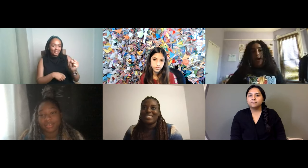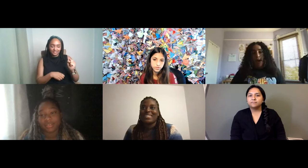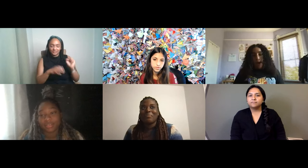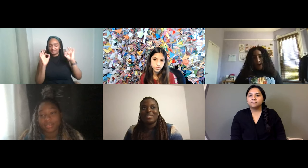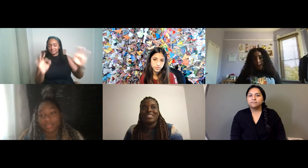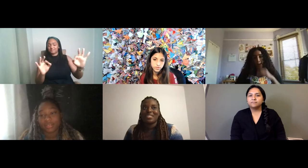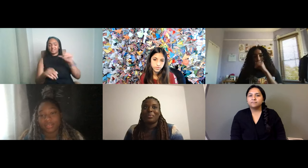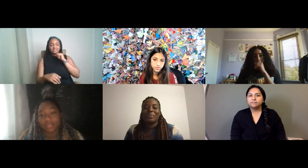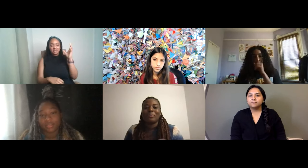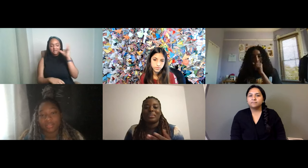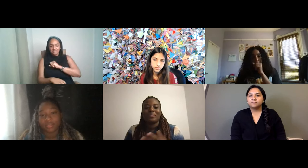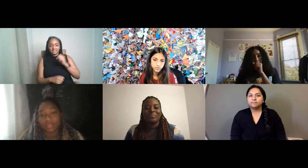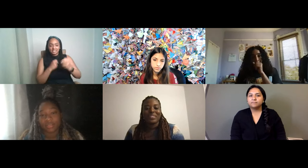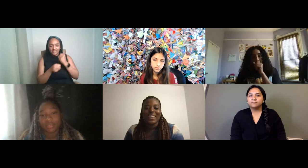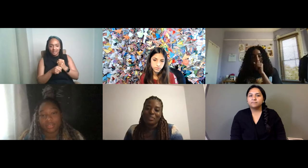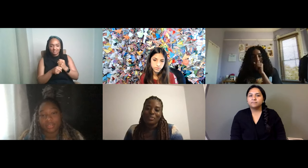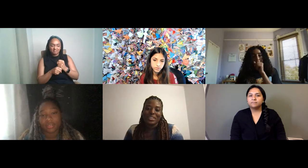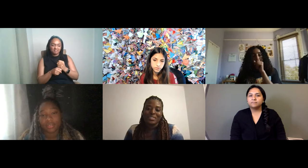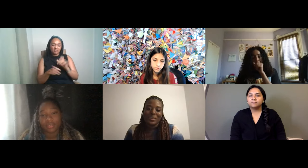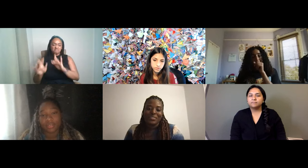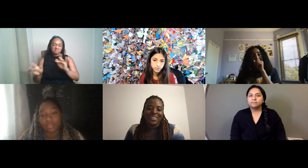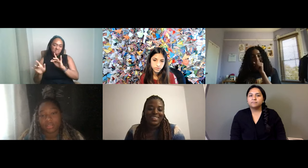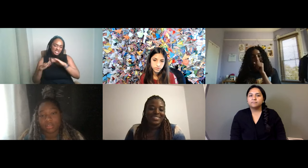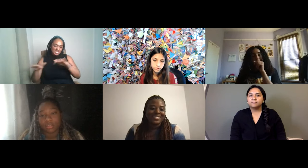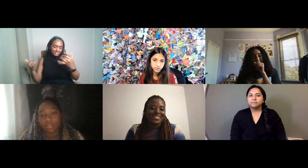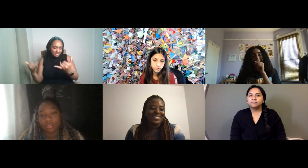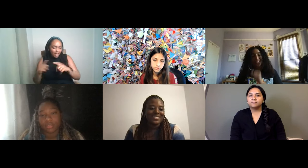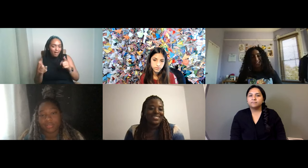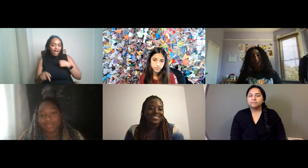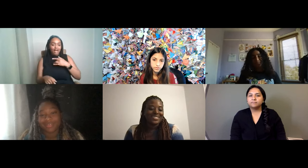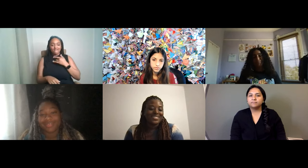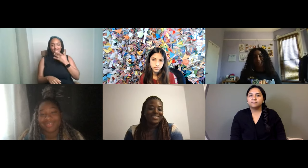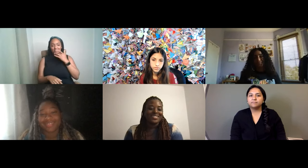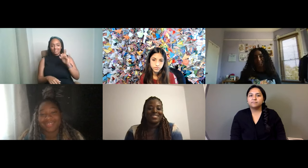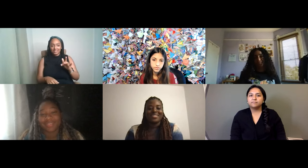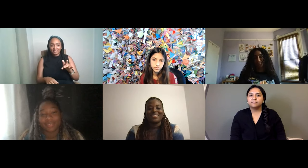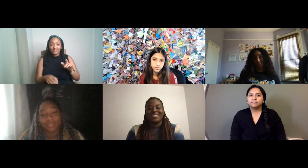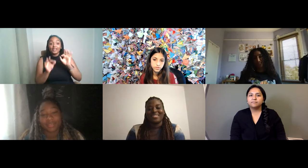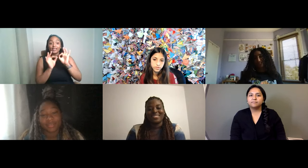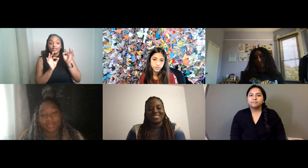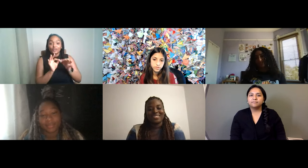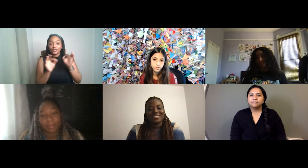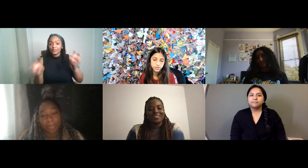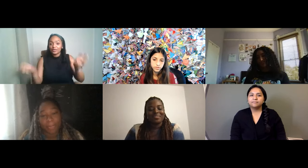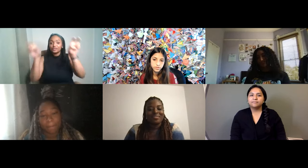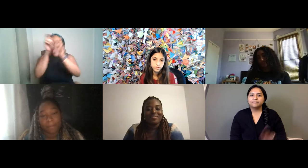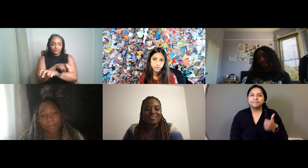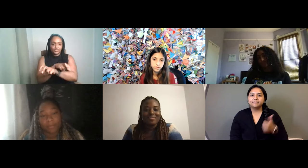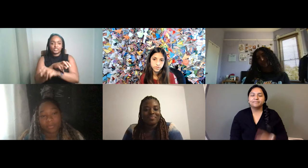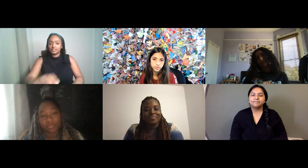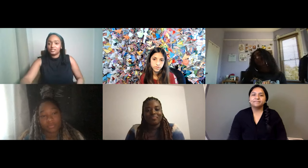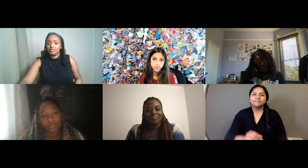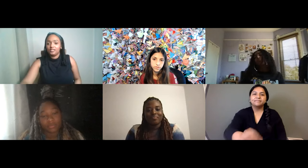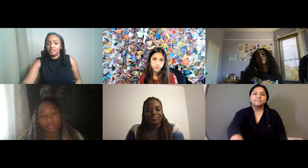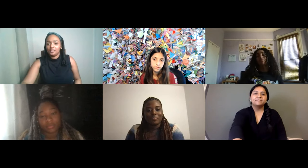bad for the kids that missed this year with him, but I got all 4 years. So I feel lucky. Yay. You all have touched on this a little